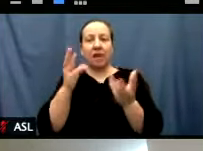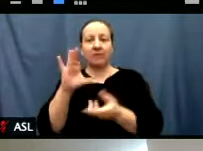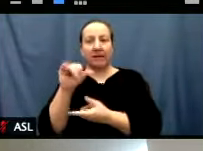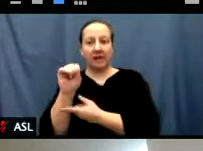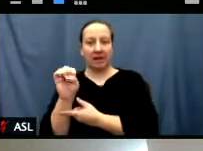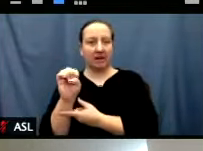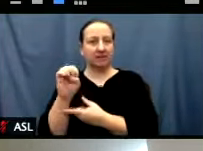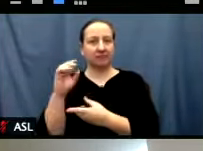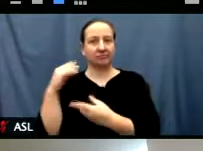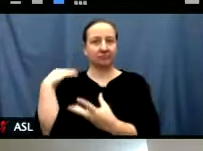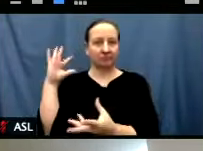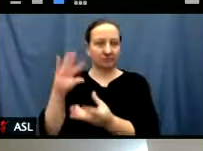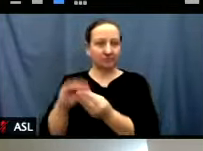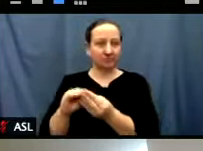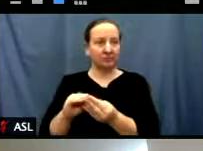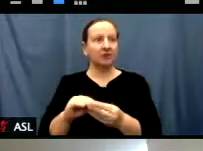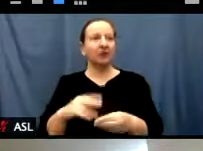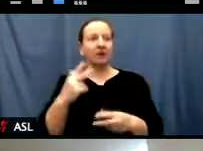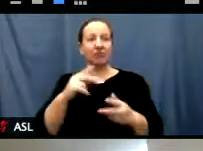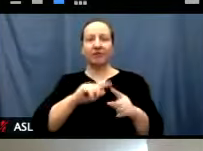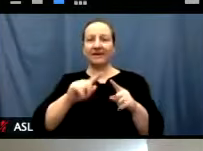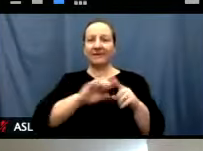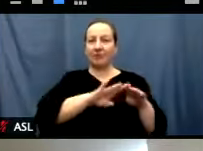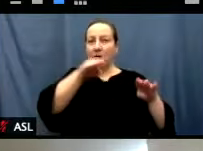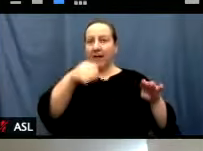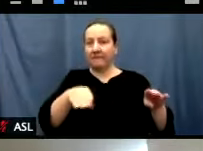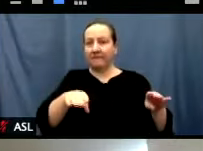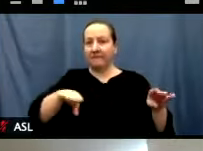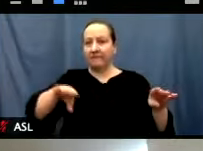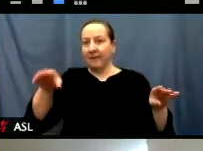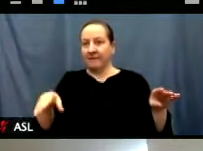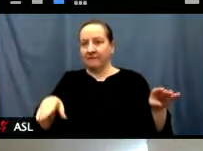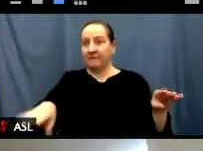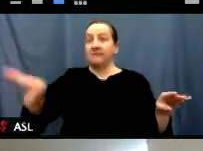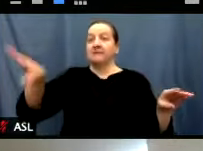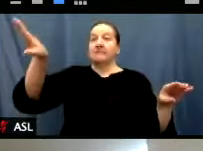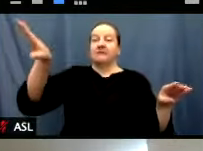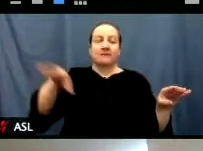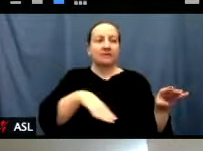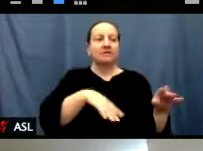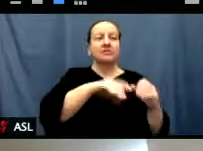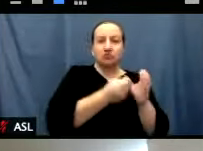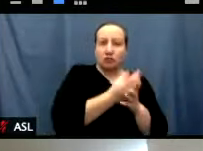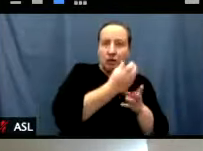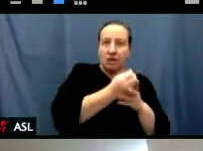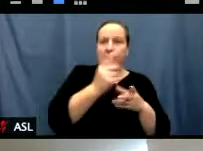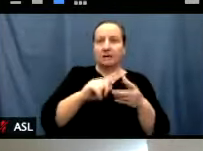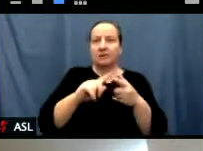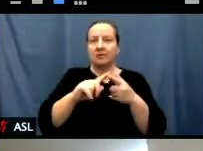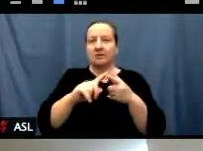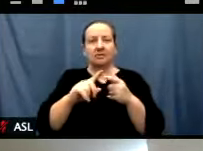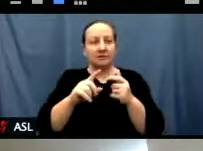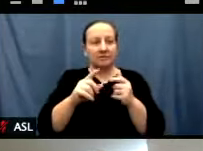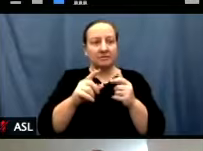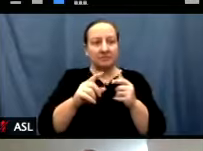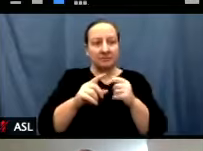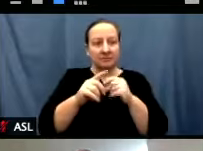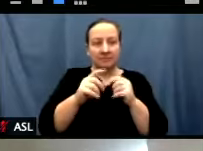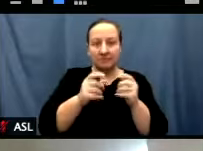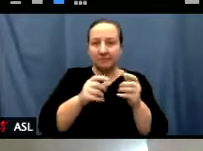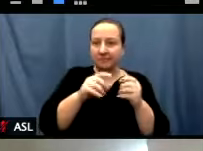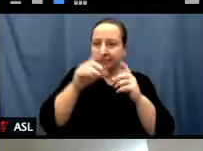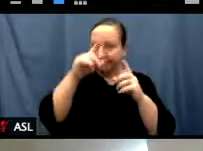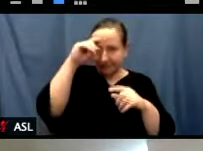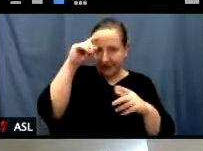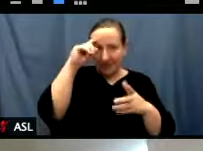waves of illness, a spring wave, a July wave, and now a fall wave of illness. And at this point, we are at our highest case